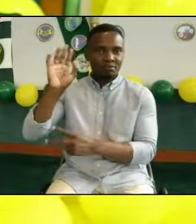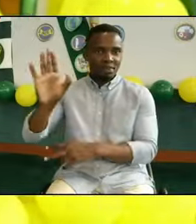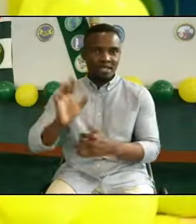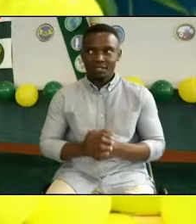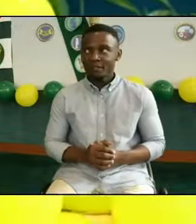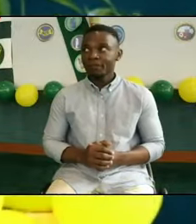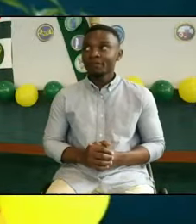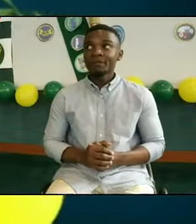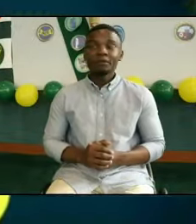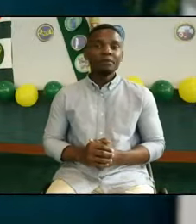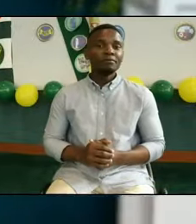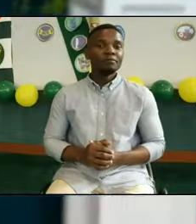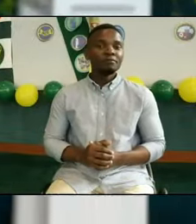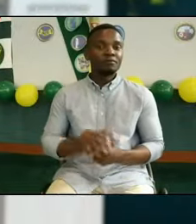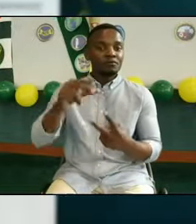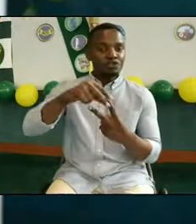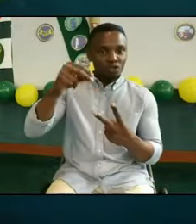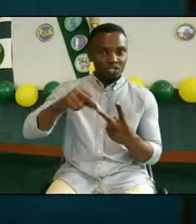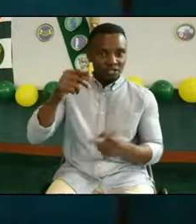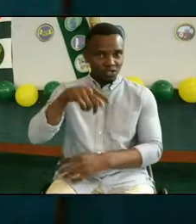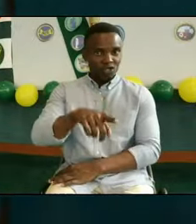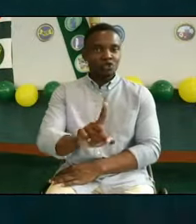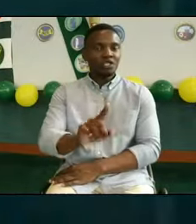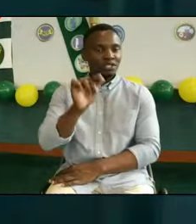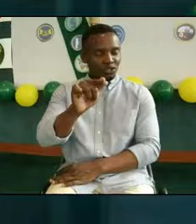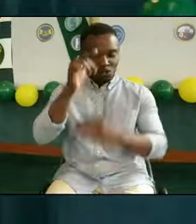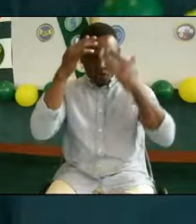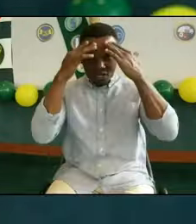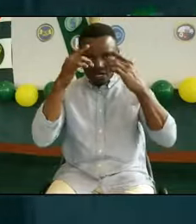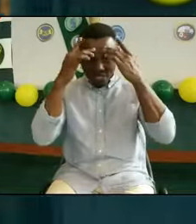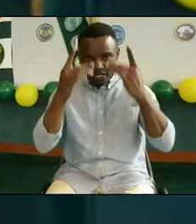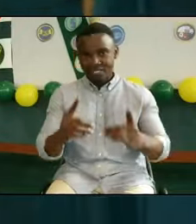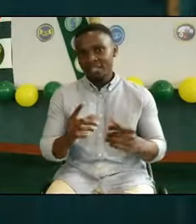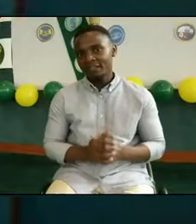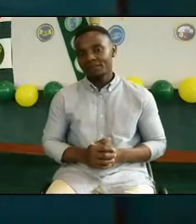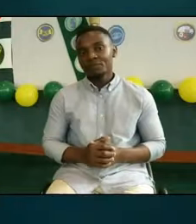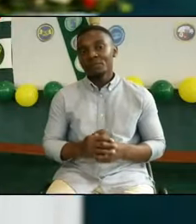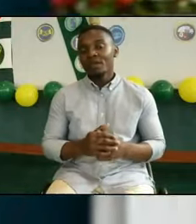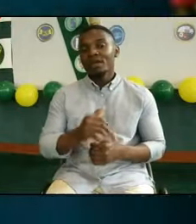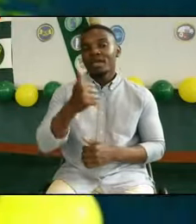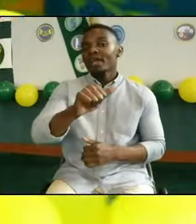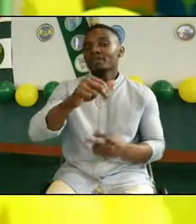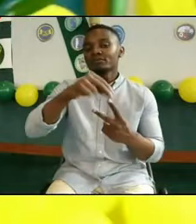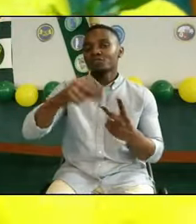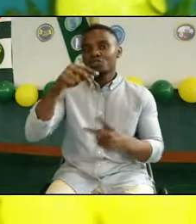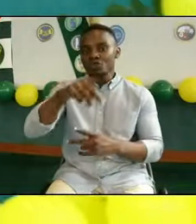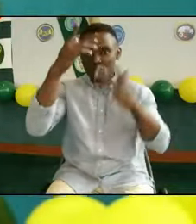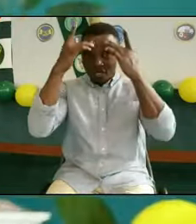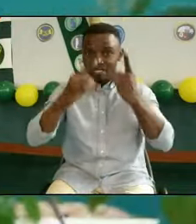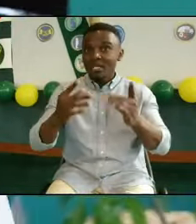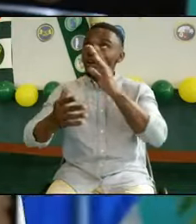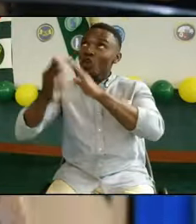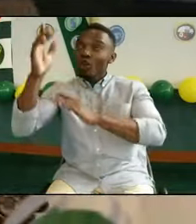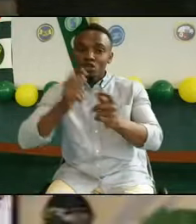choices are yours. You decide. Whatever choice in life, you are the one who decides. God does not